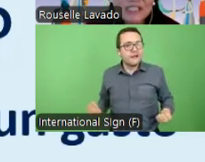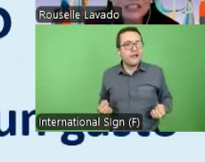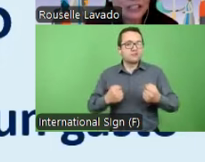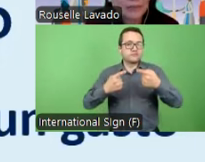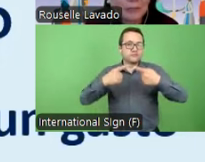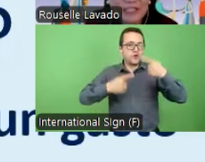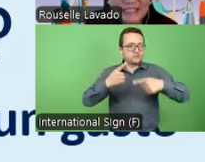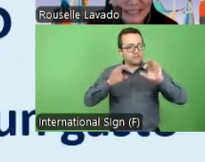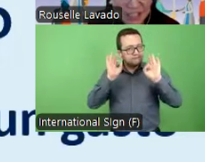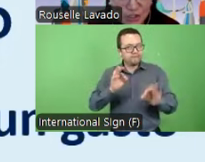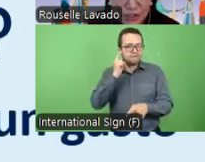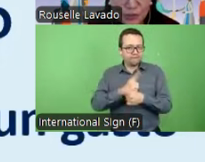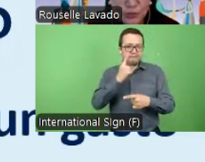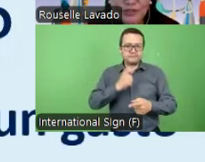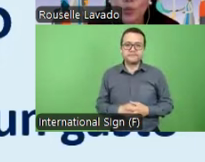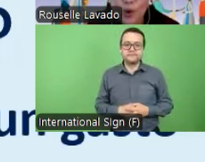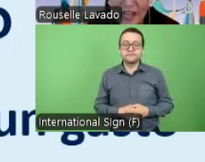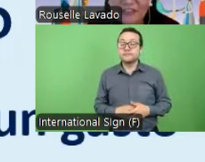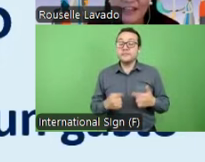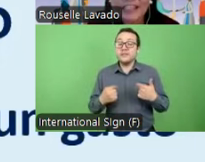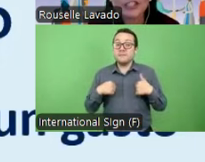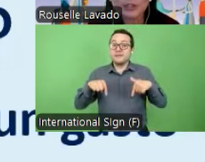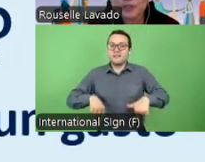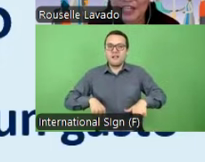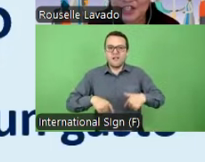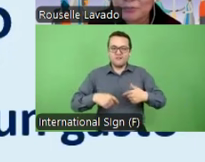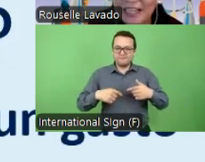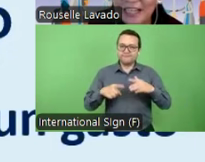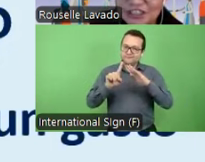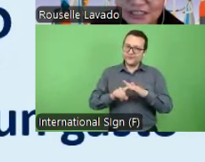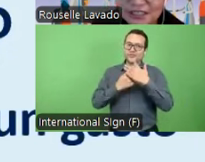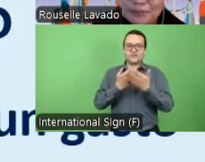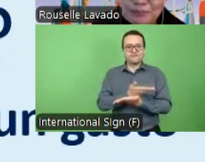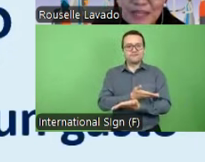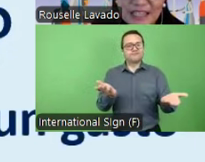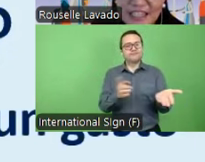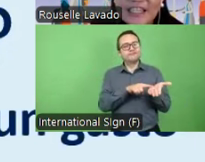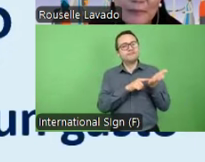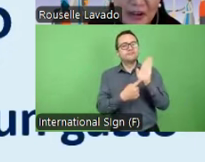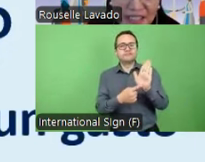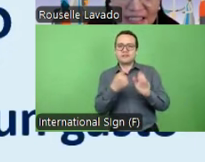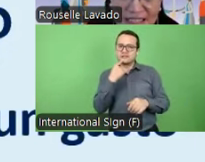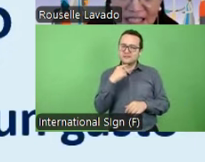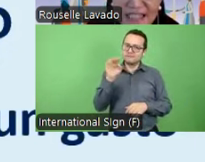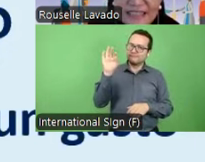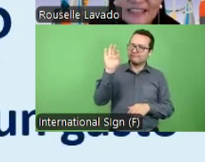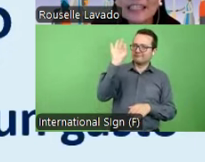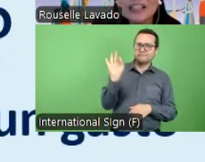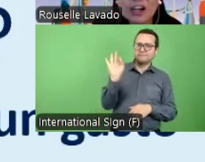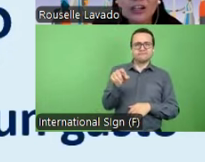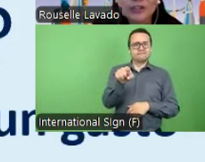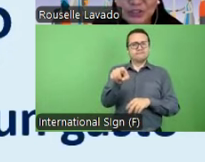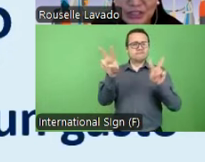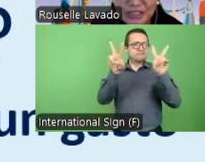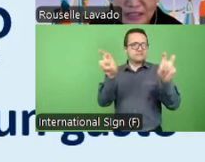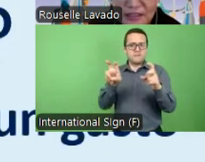Let me start my presentation with why financial protection matters. In the Americas, the data